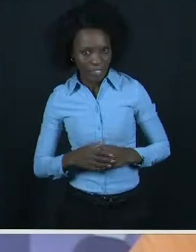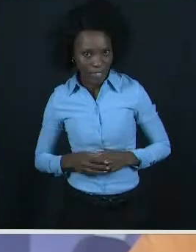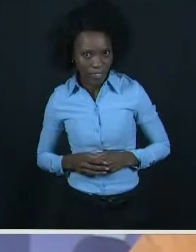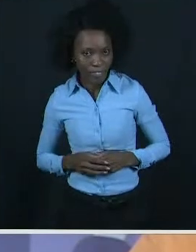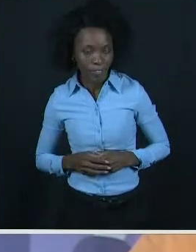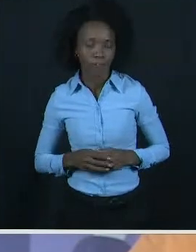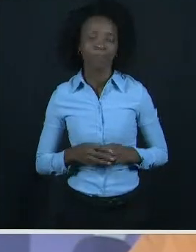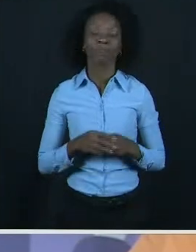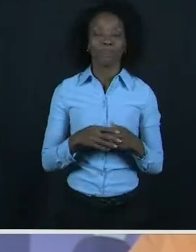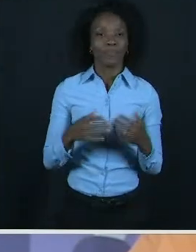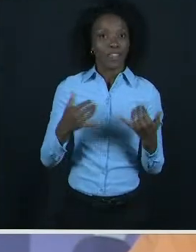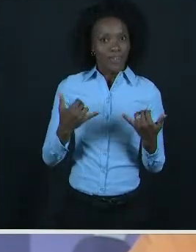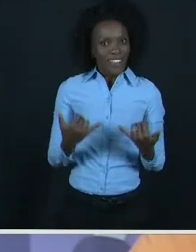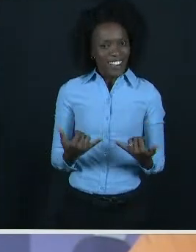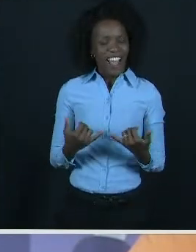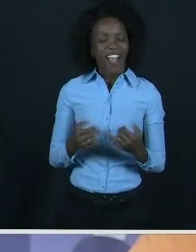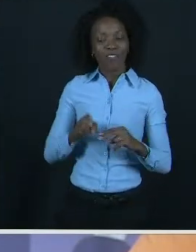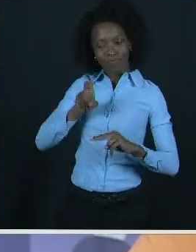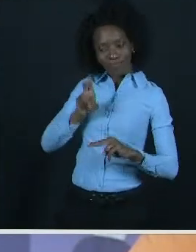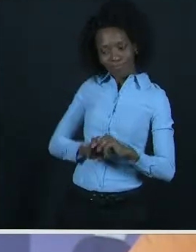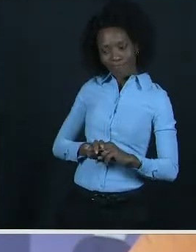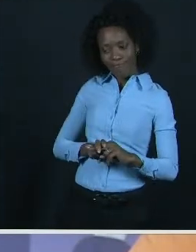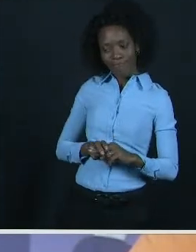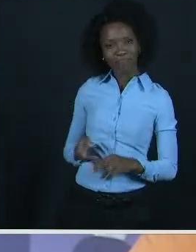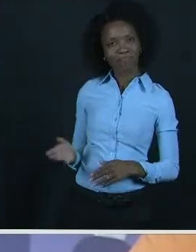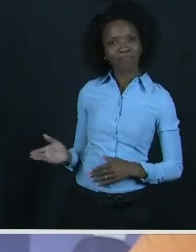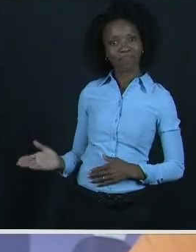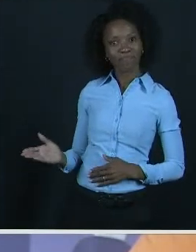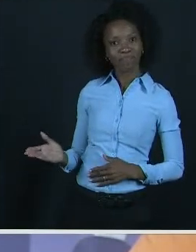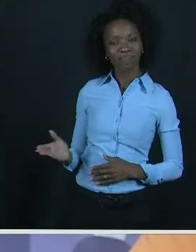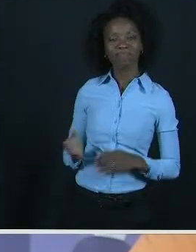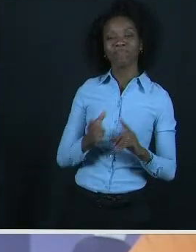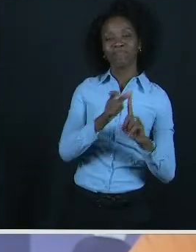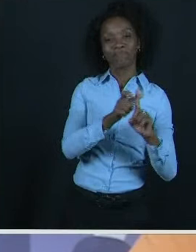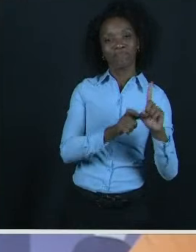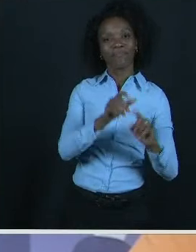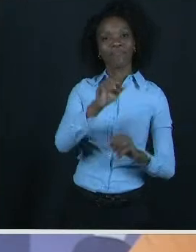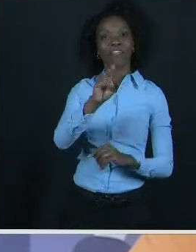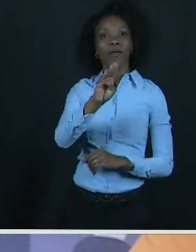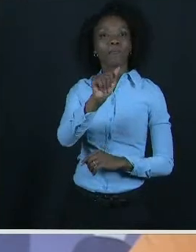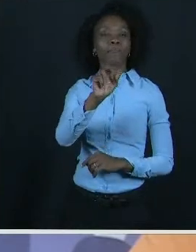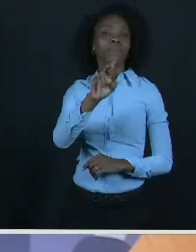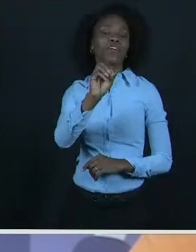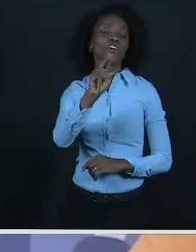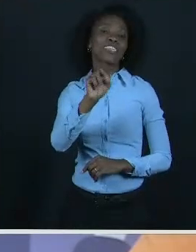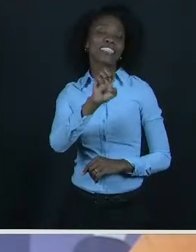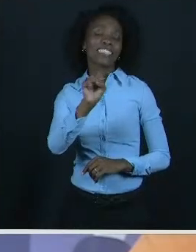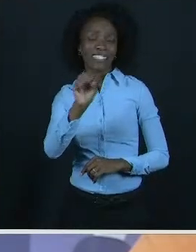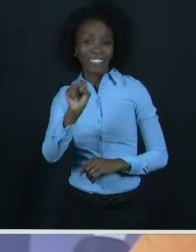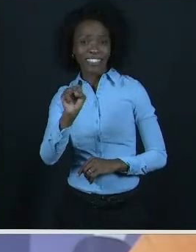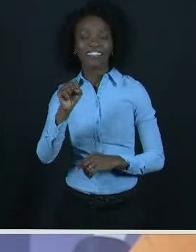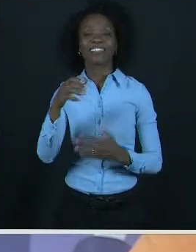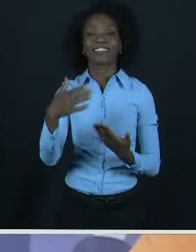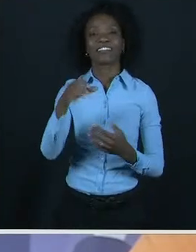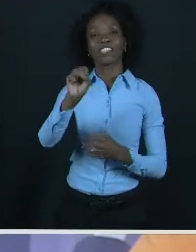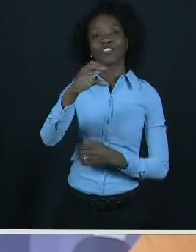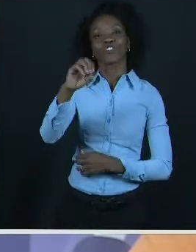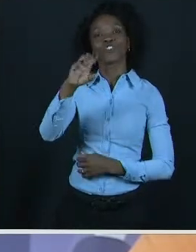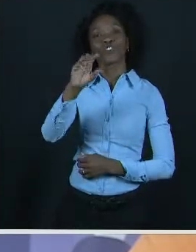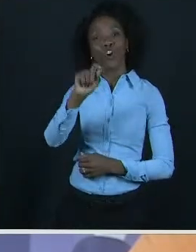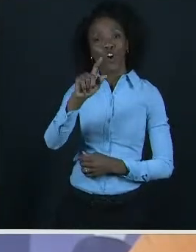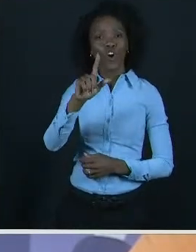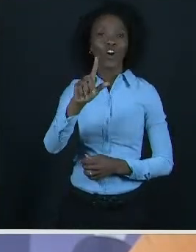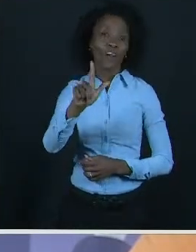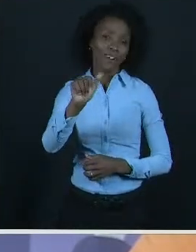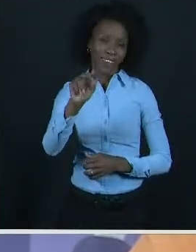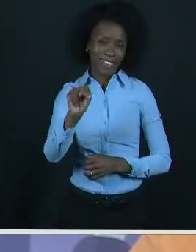I'm sitting next to Baroness Scotland here, who used to be a minister in the UK. And she